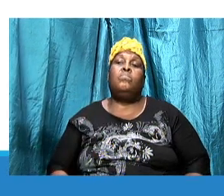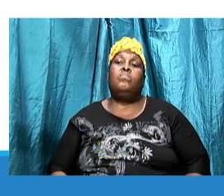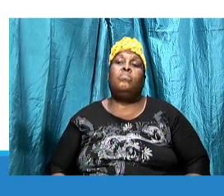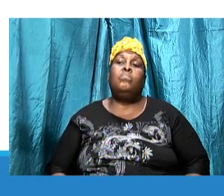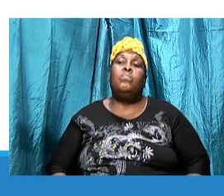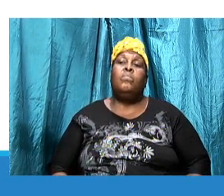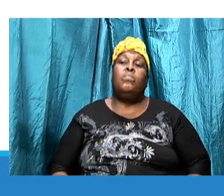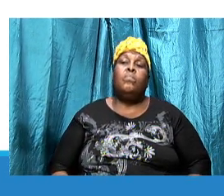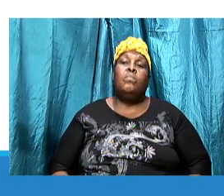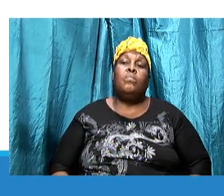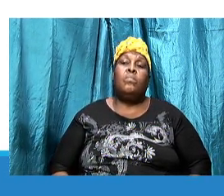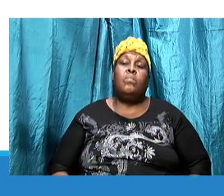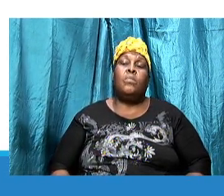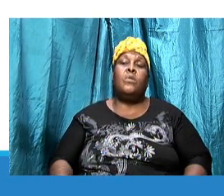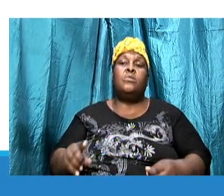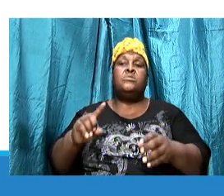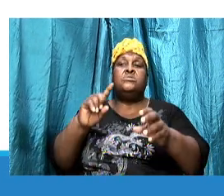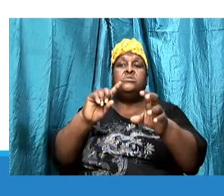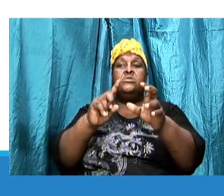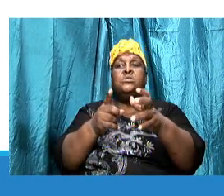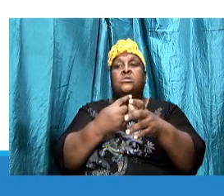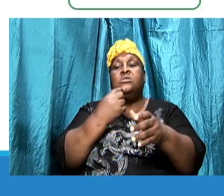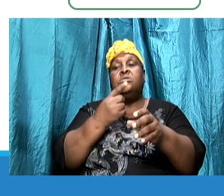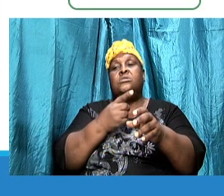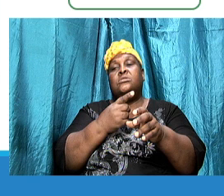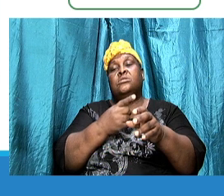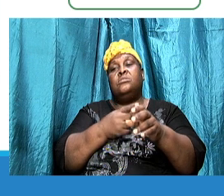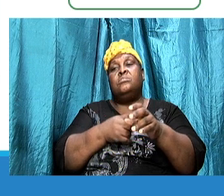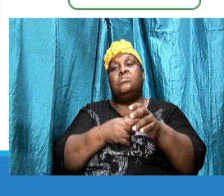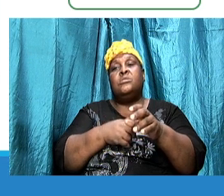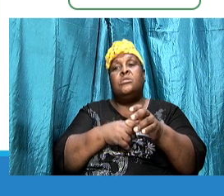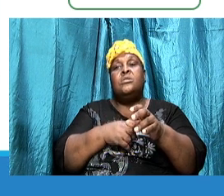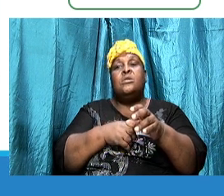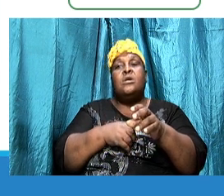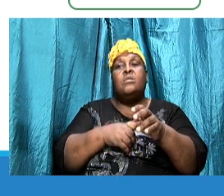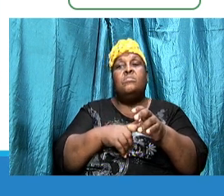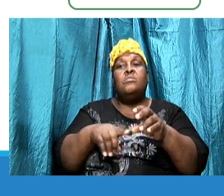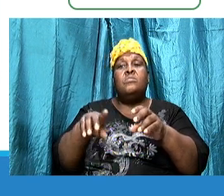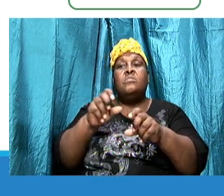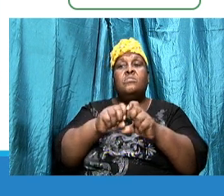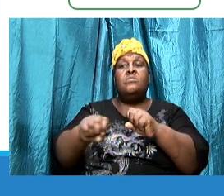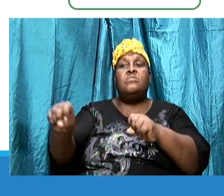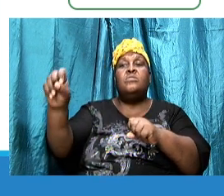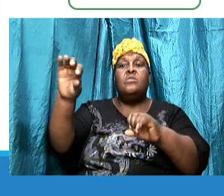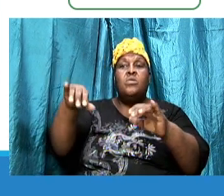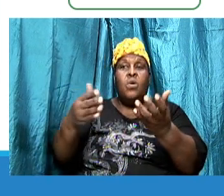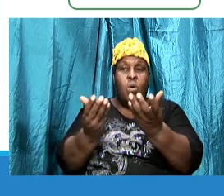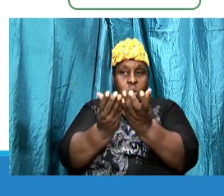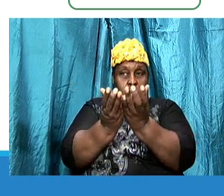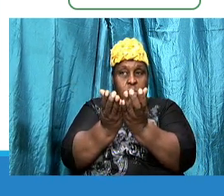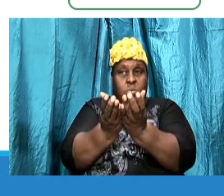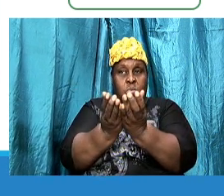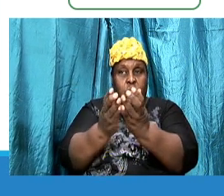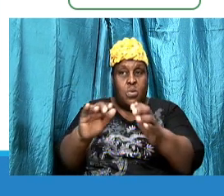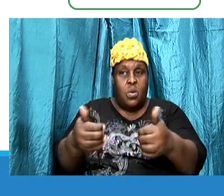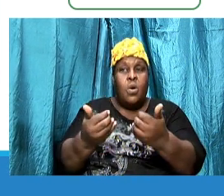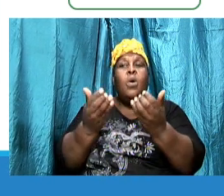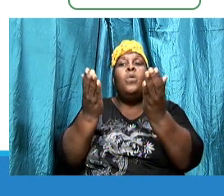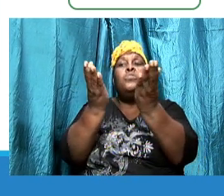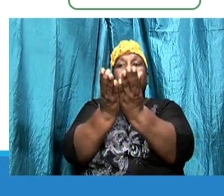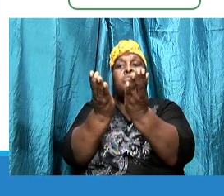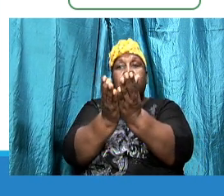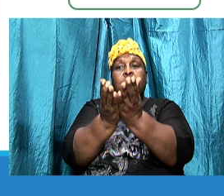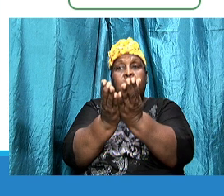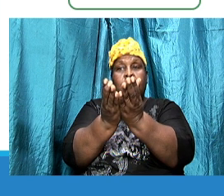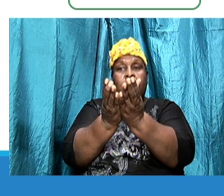And so we're going to be starting with the background of the book. And so there's a couple words that we use